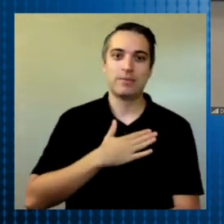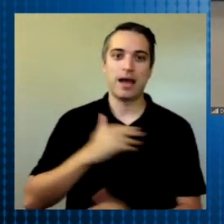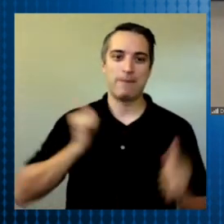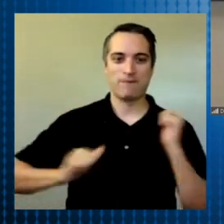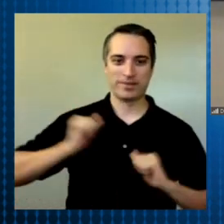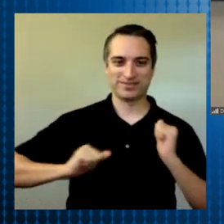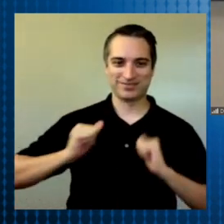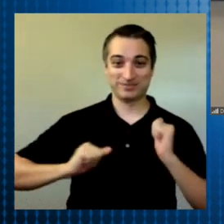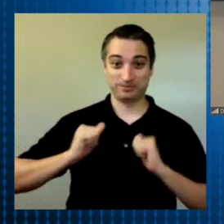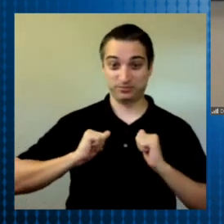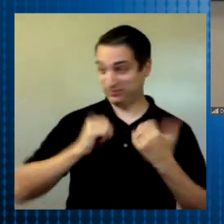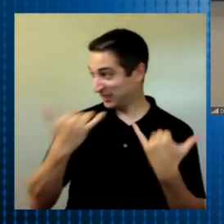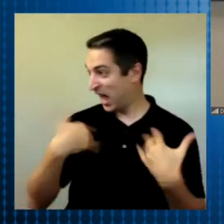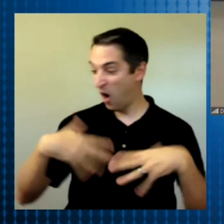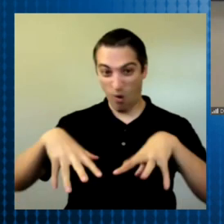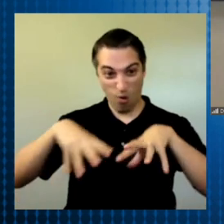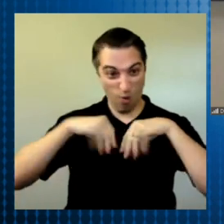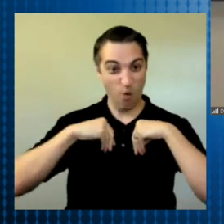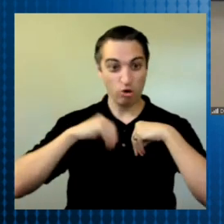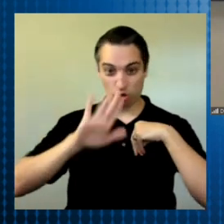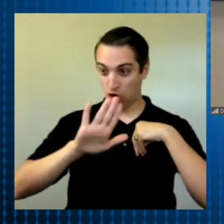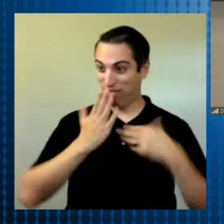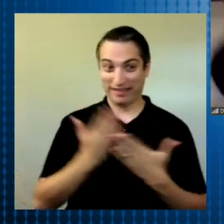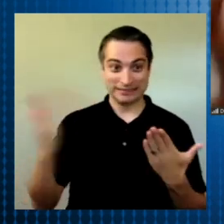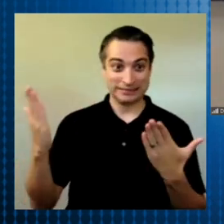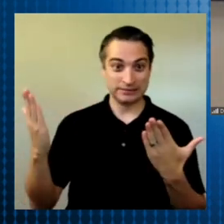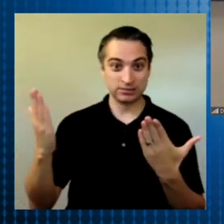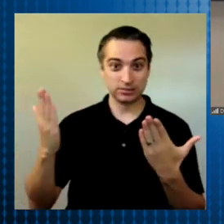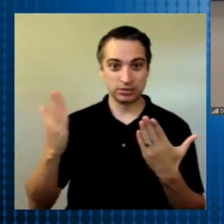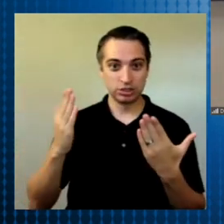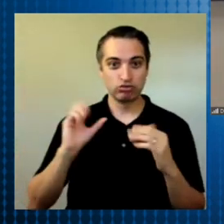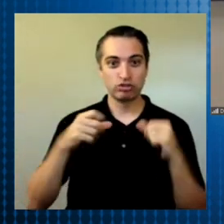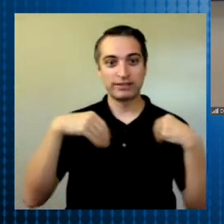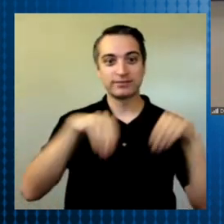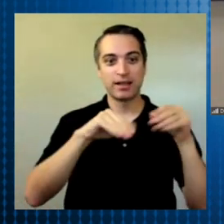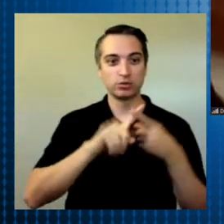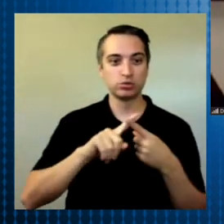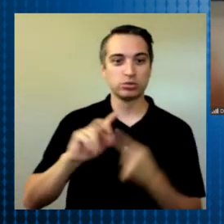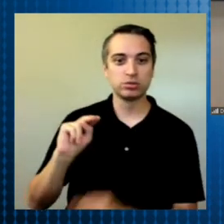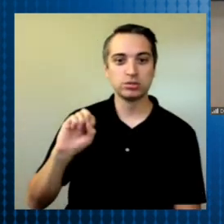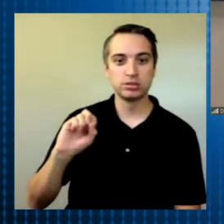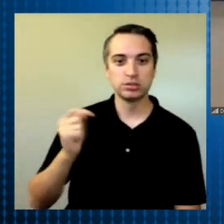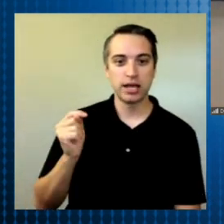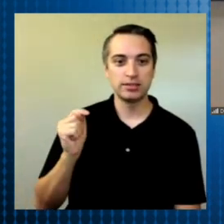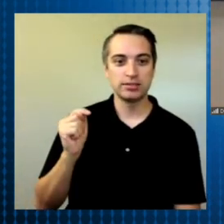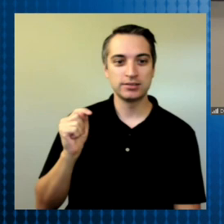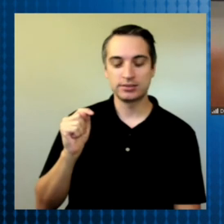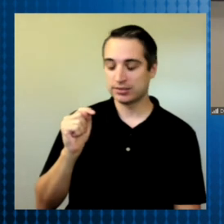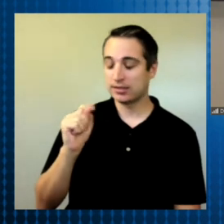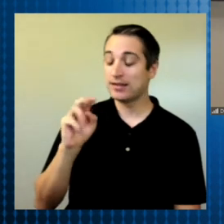Because now that she owns her stuff, she can sell it to Netflix. She can sell it to